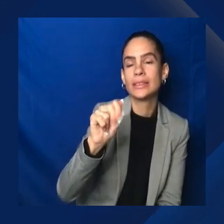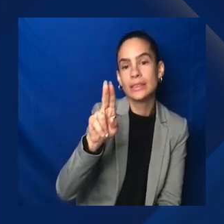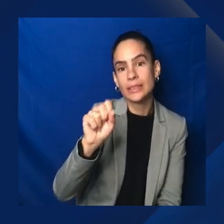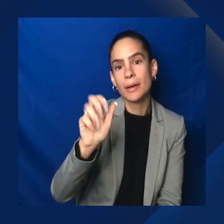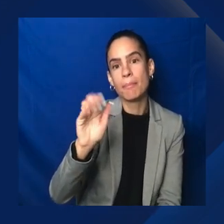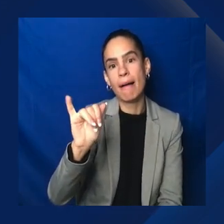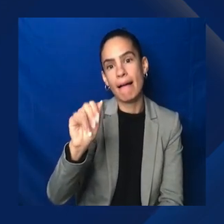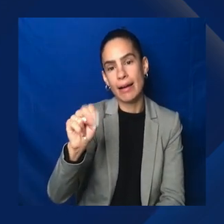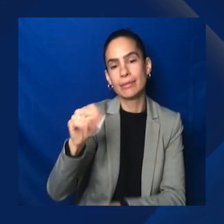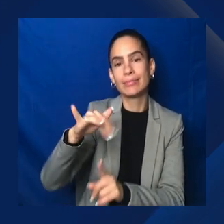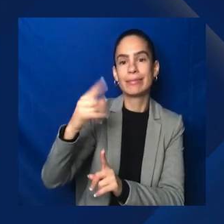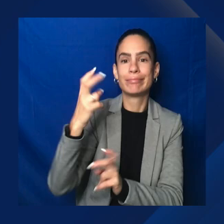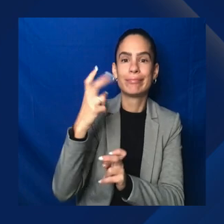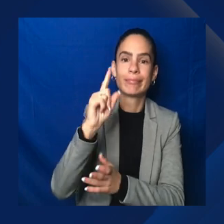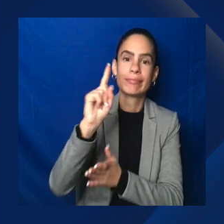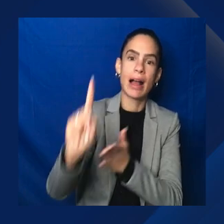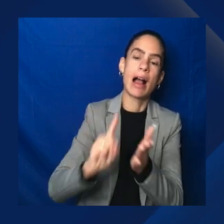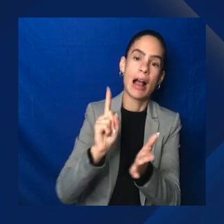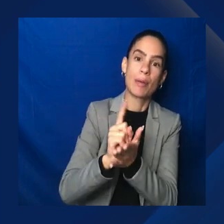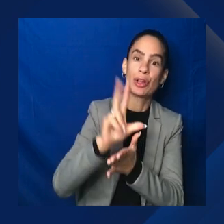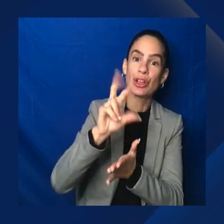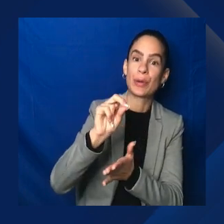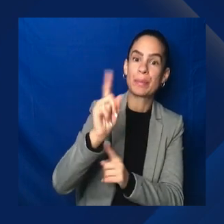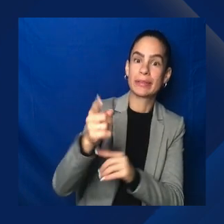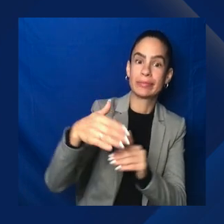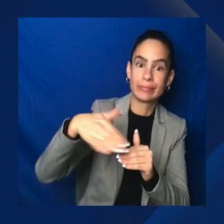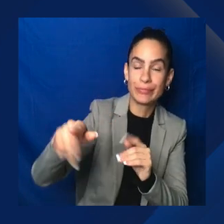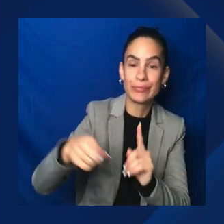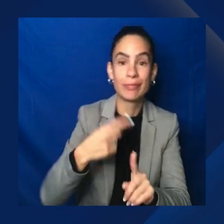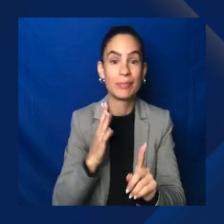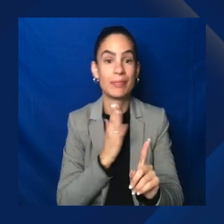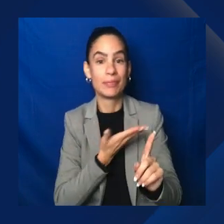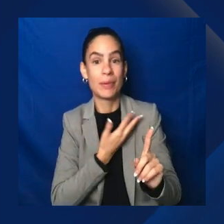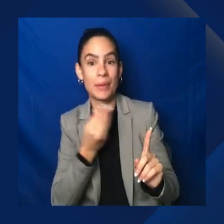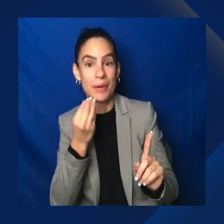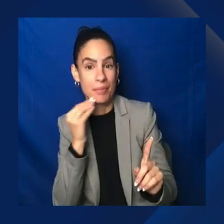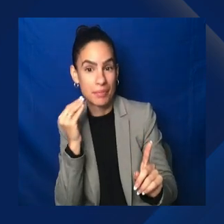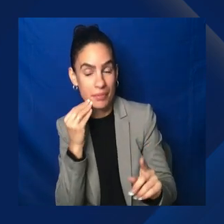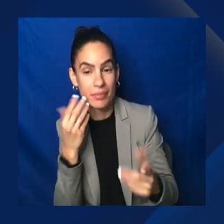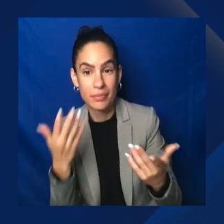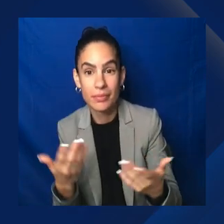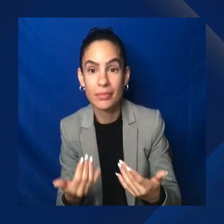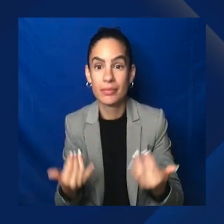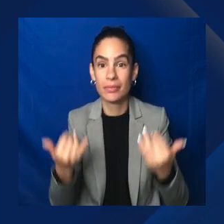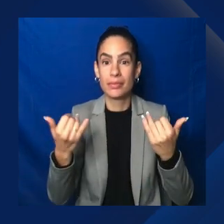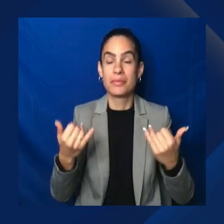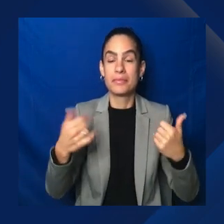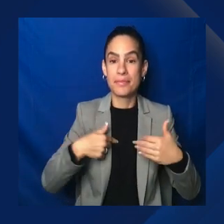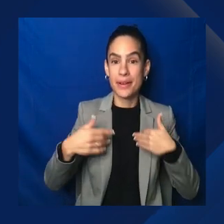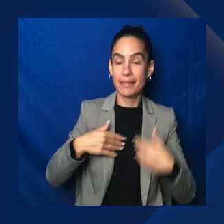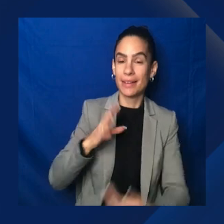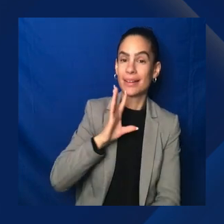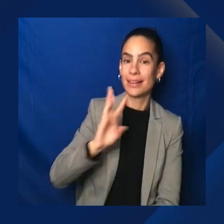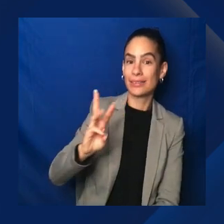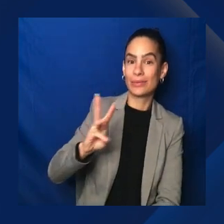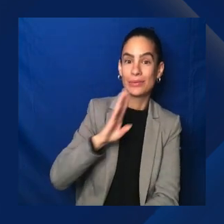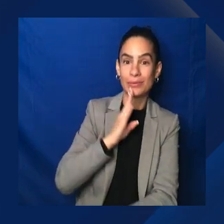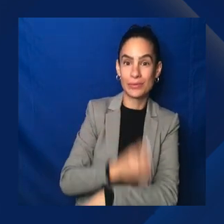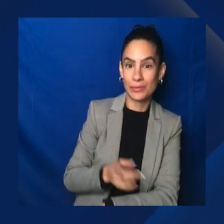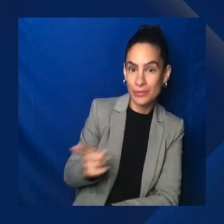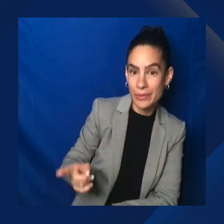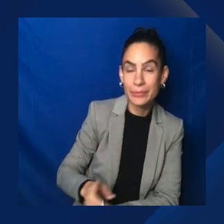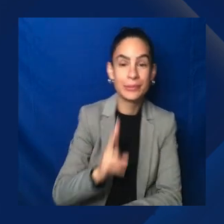present day, I now have a 6-year-old daughter and an almost 2-year-old son who were both born at the